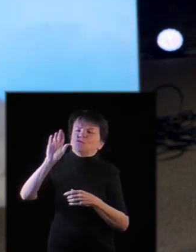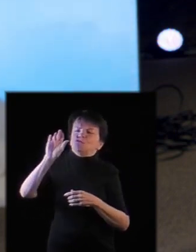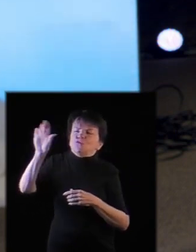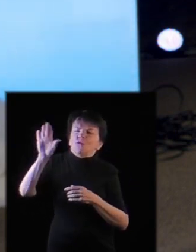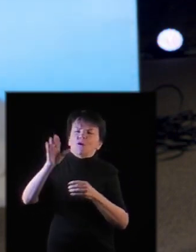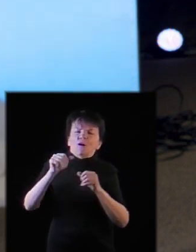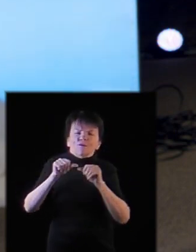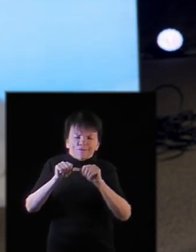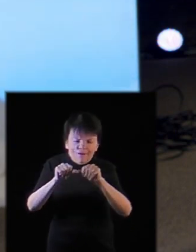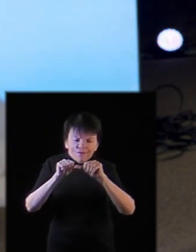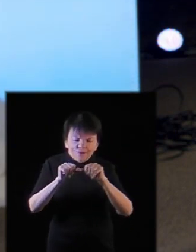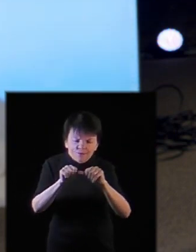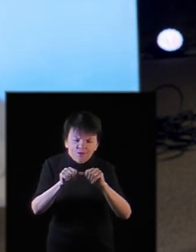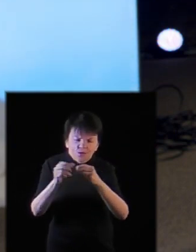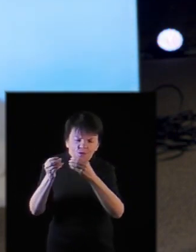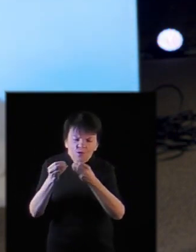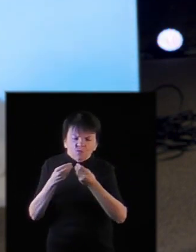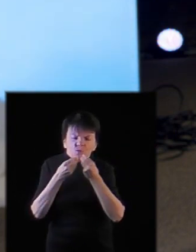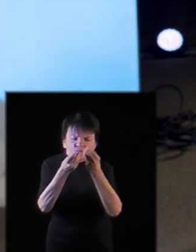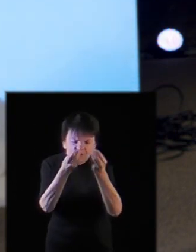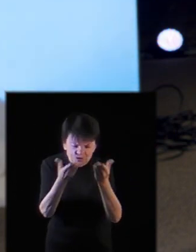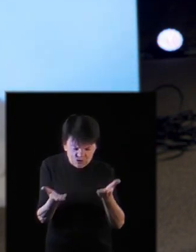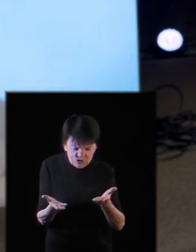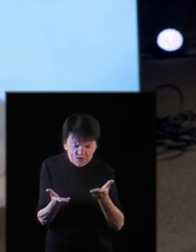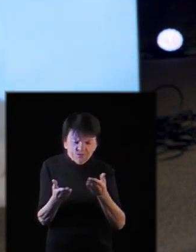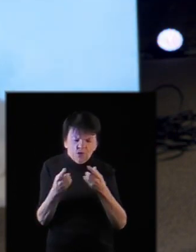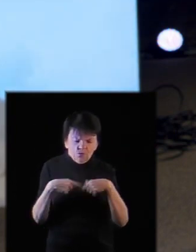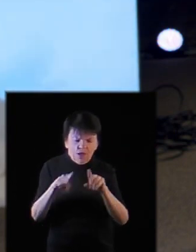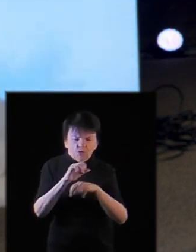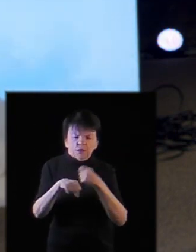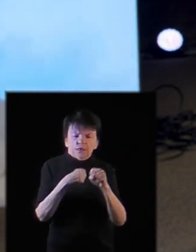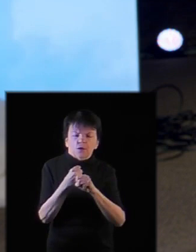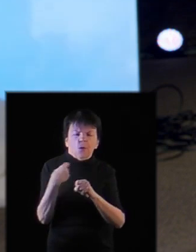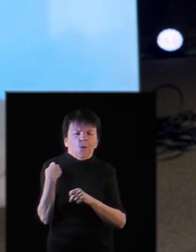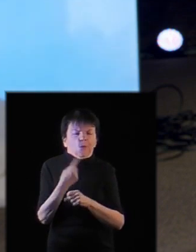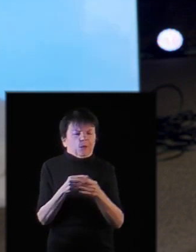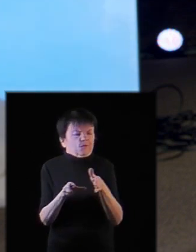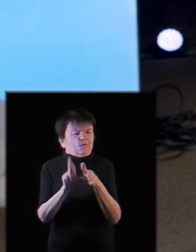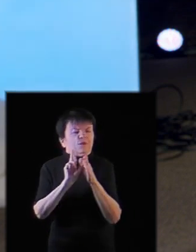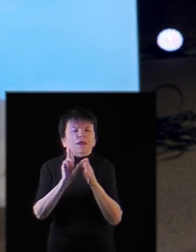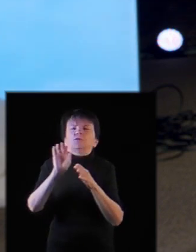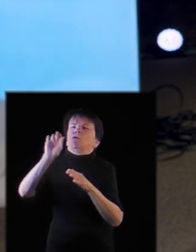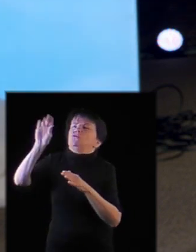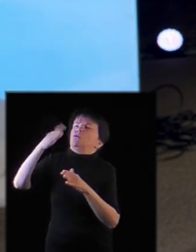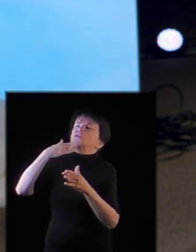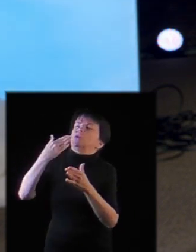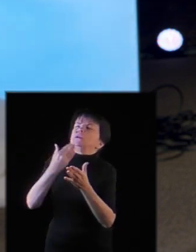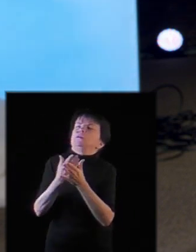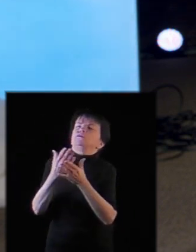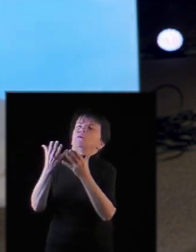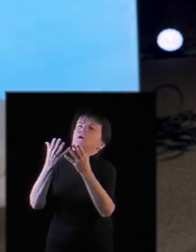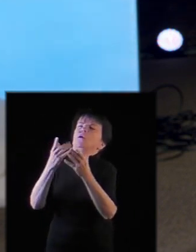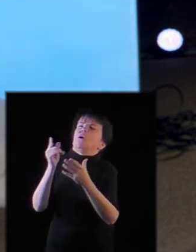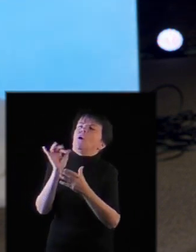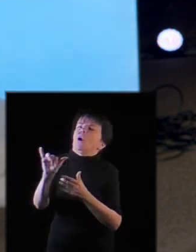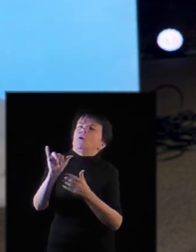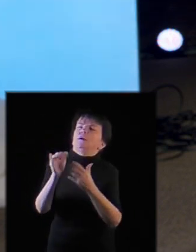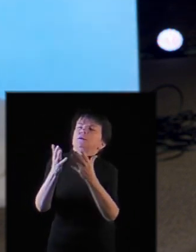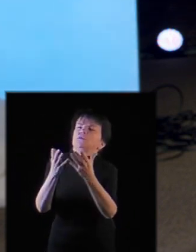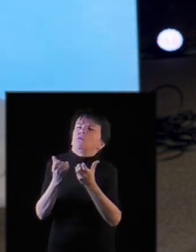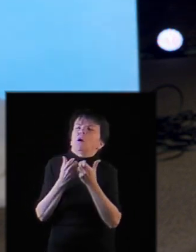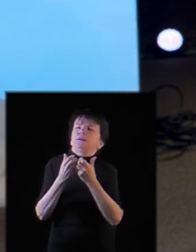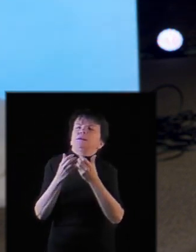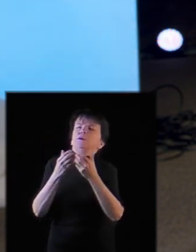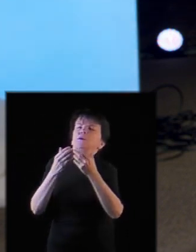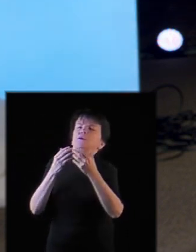provision throughout this entire year. We reflect on your goodness. And we always want to function out of